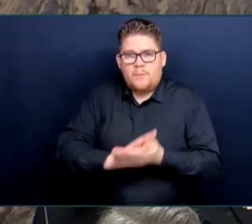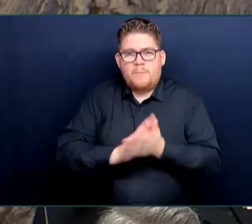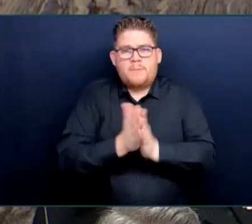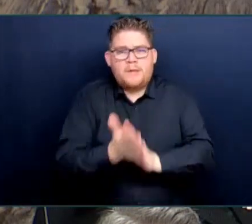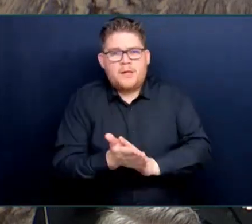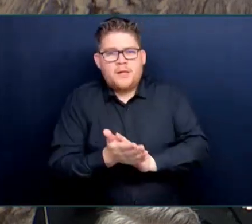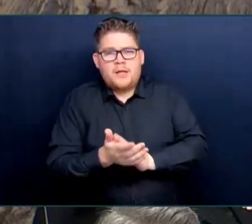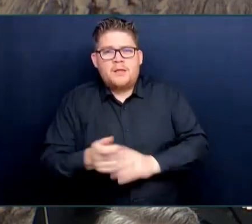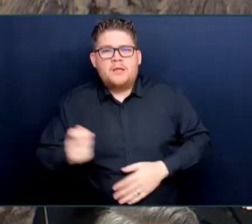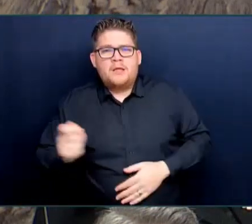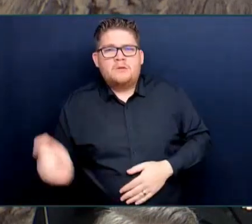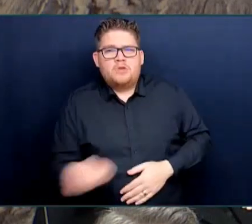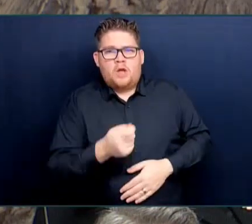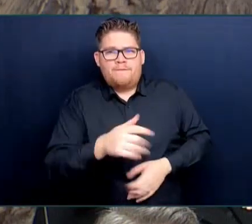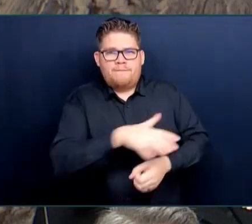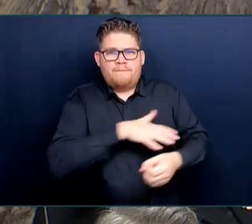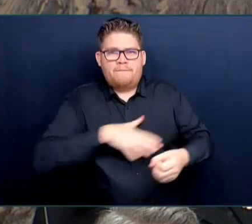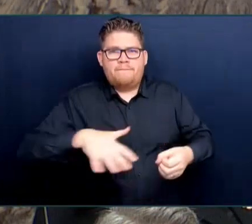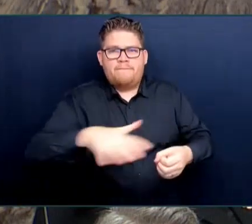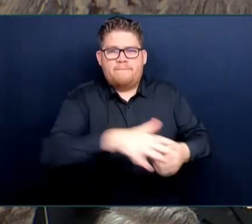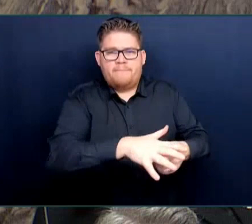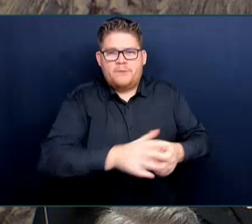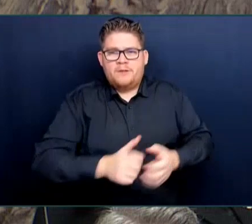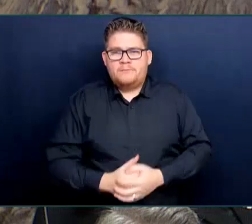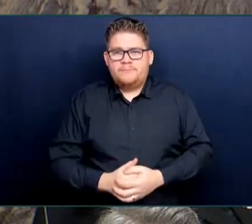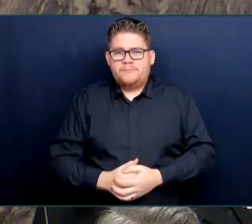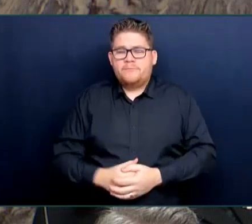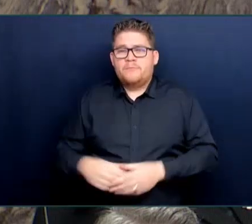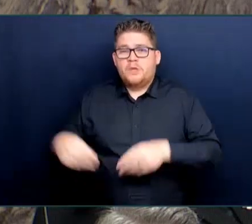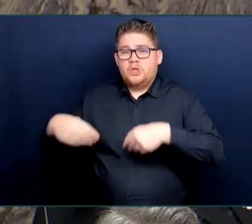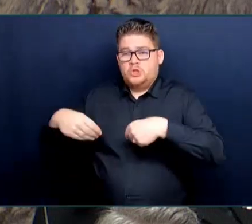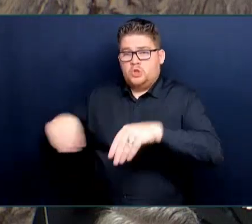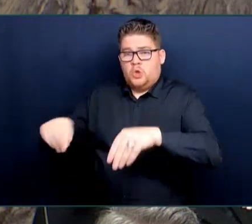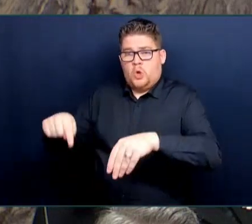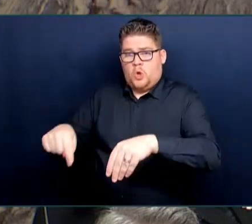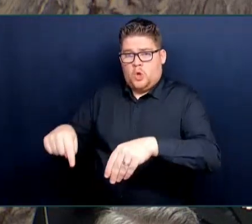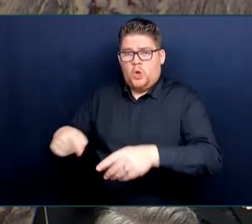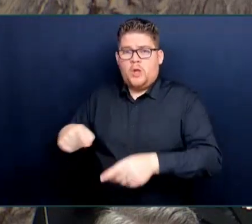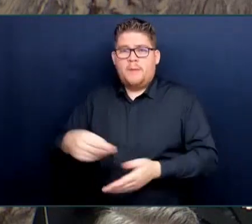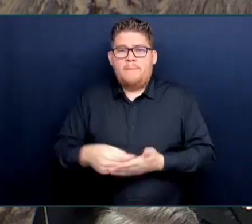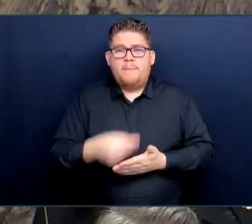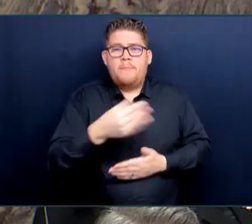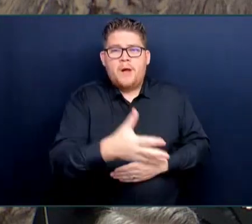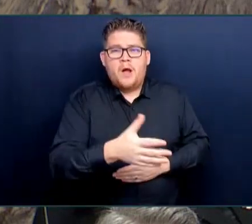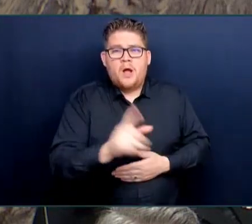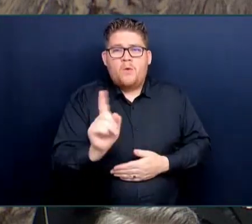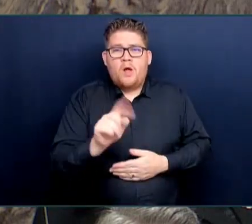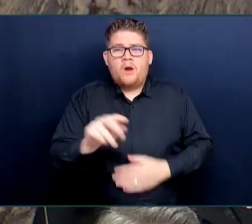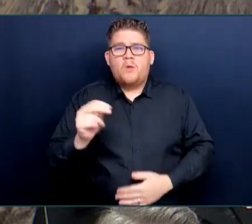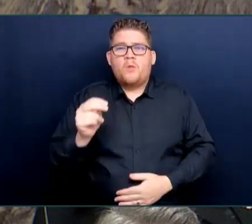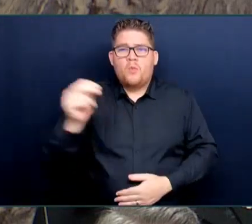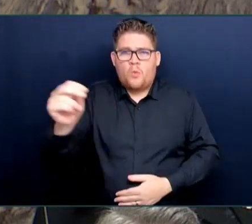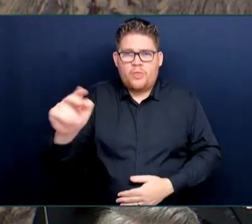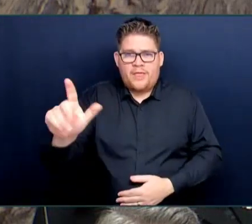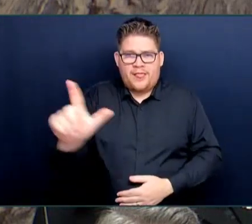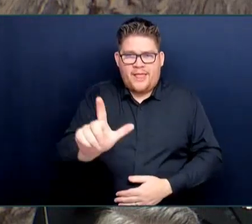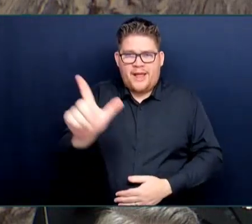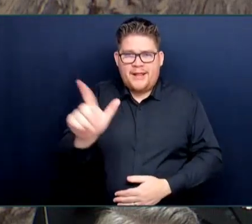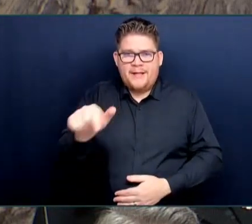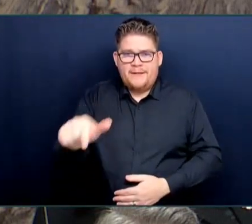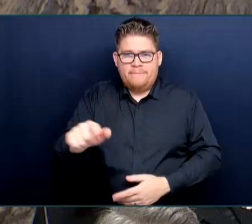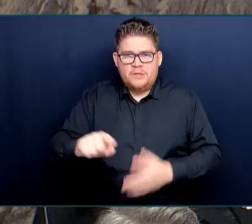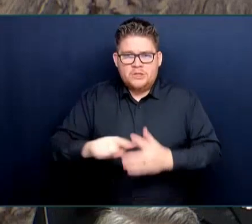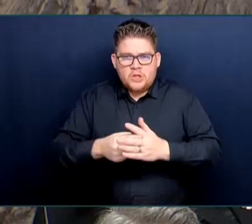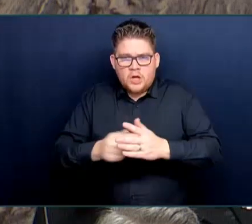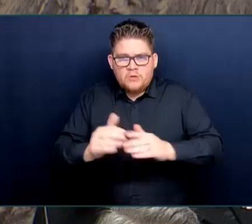farm, Jack and Laurie bought the North Langley farm and began to raise purebred Red Angus cattle. Jack also worked for the Surrey Dyking Commission